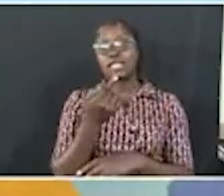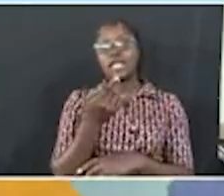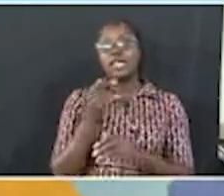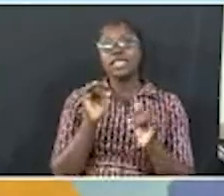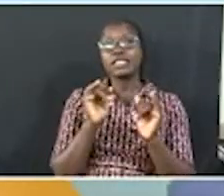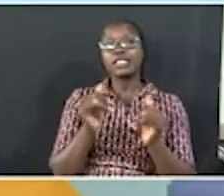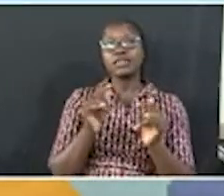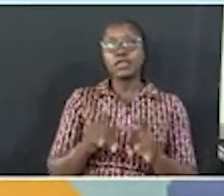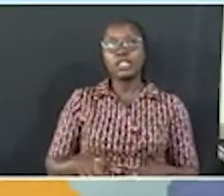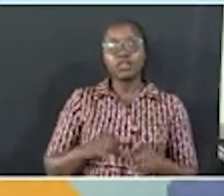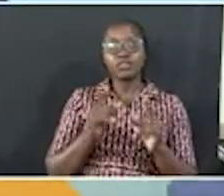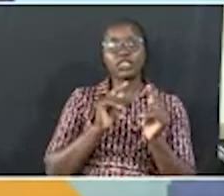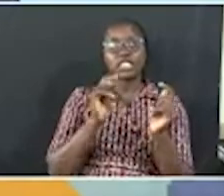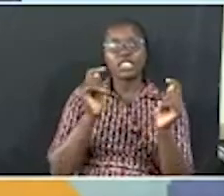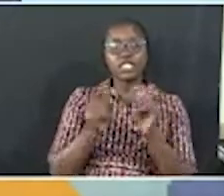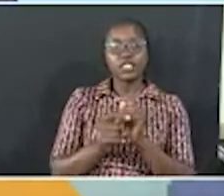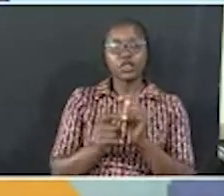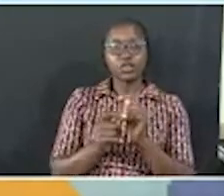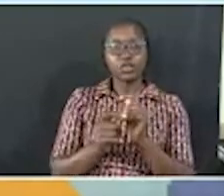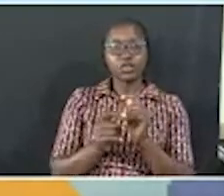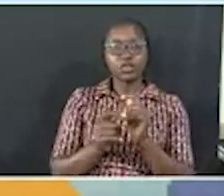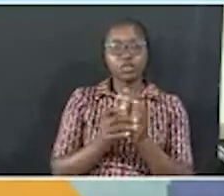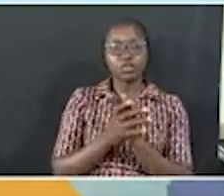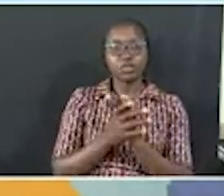New Living Translation.